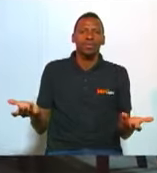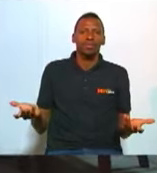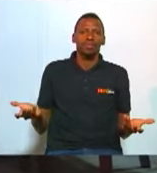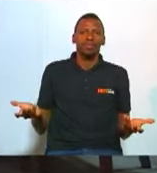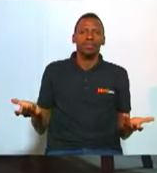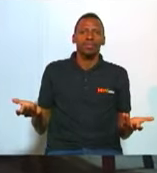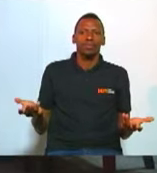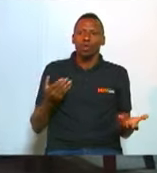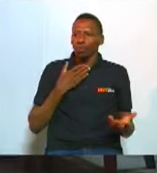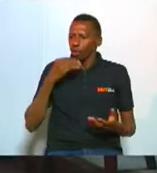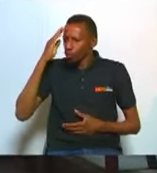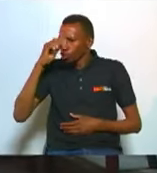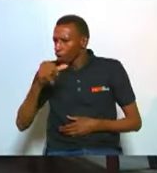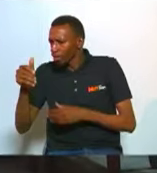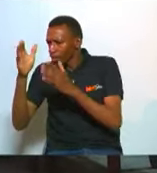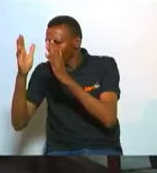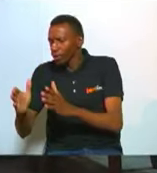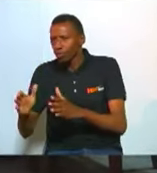You want to know somebody.